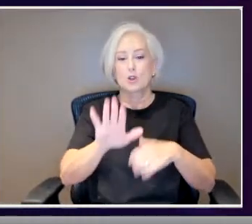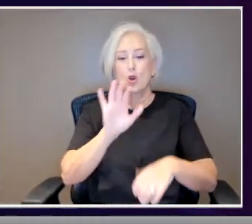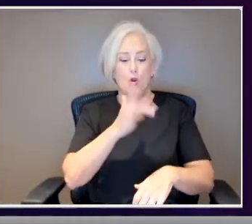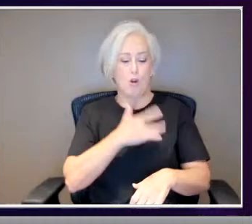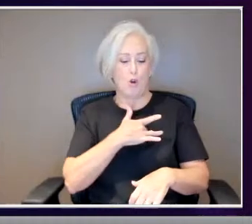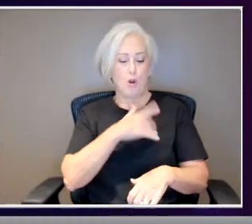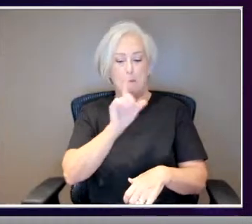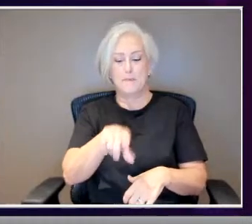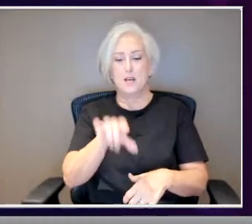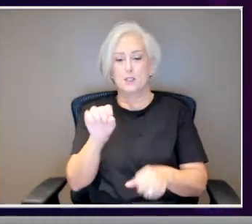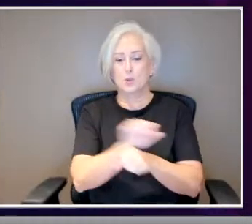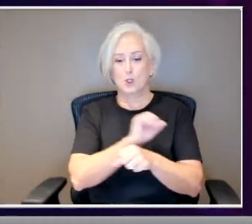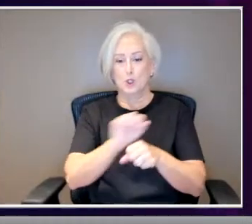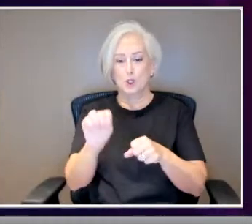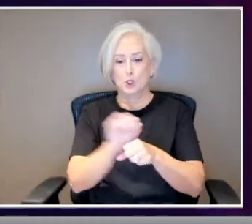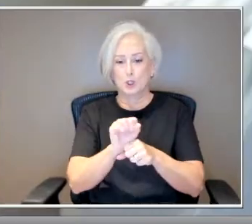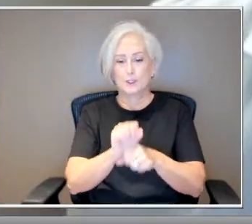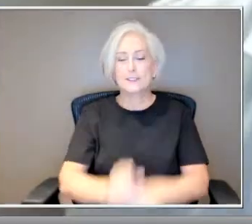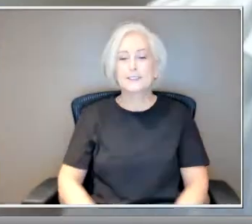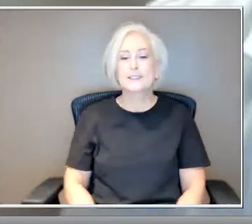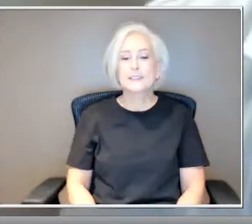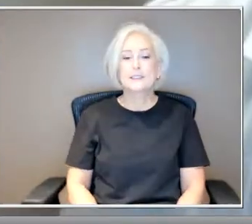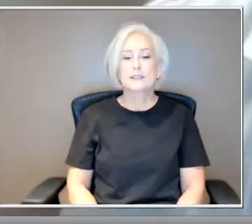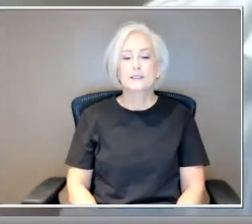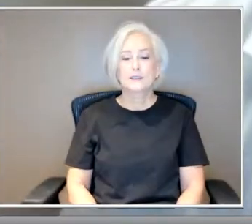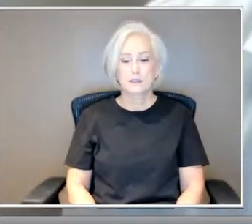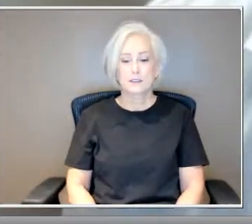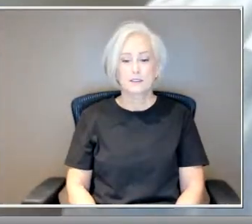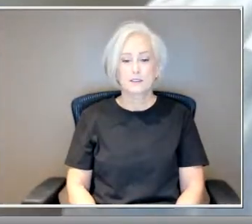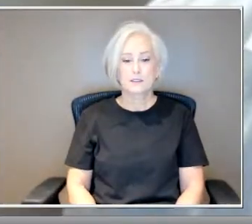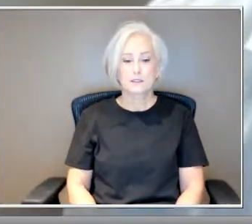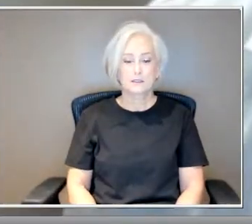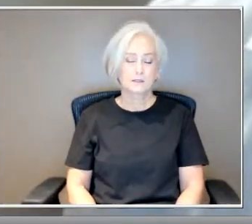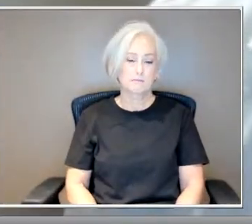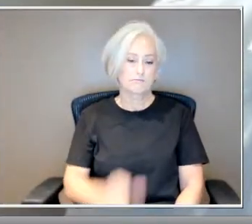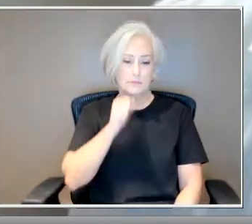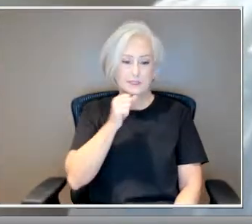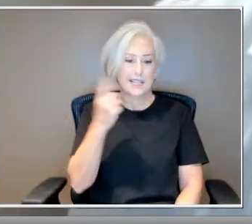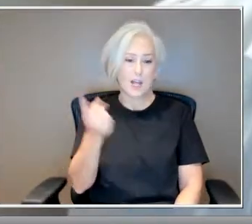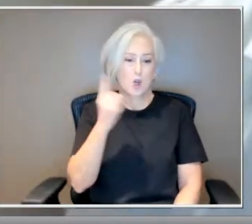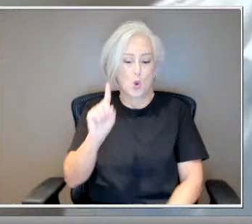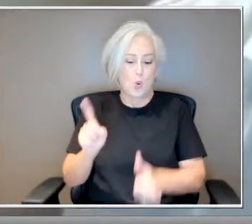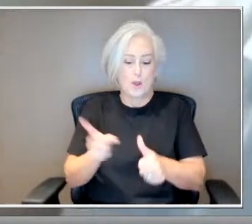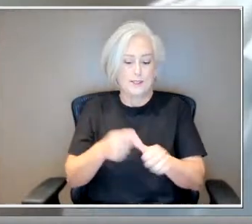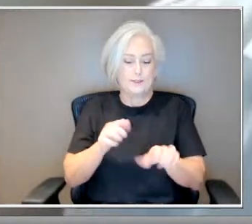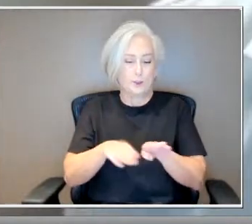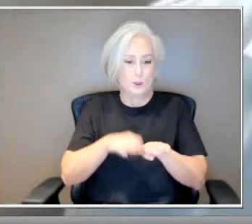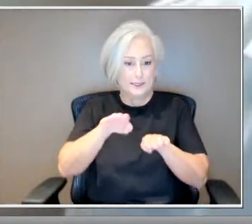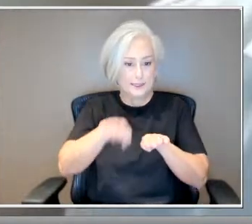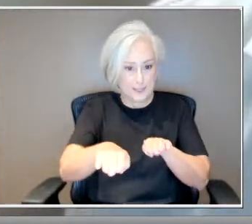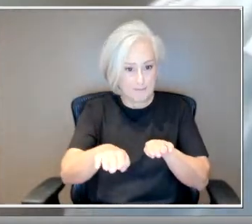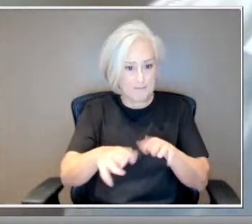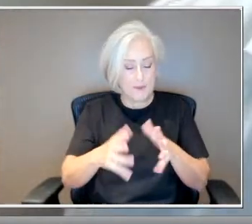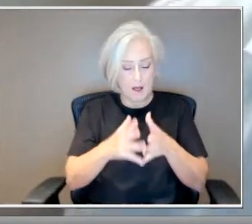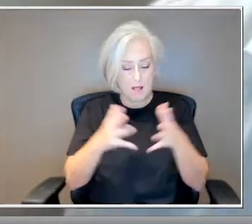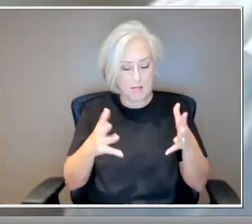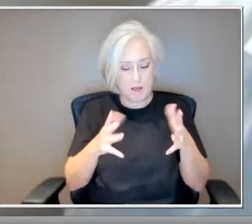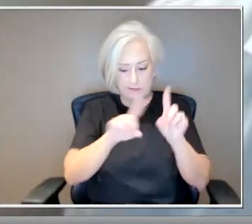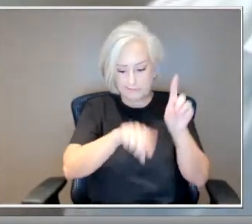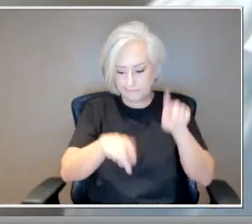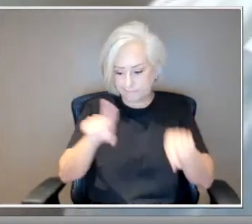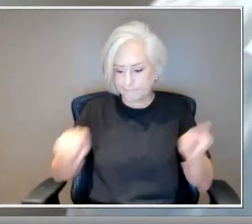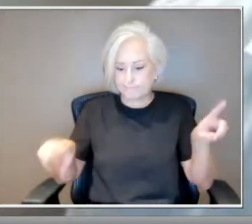Shaw. I mean, it's not always the first step. There are a lot of things happening in the field.